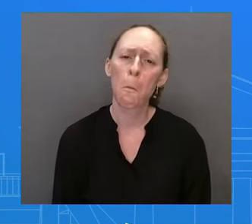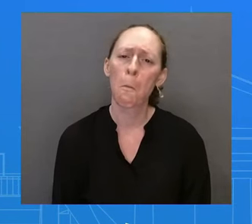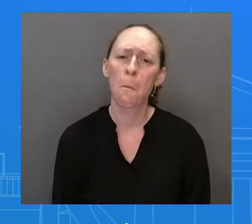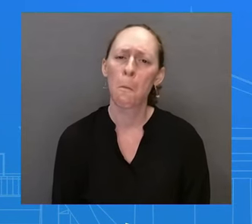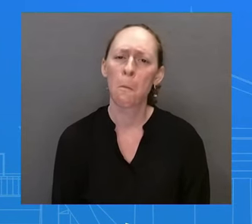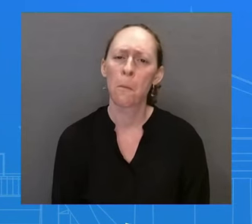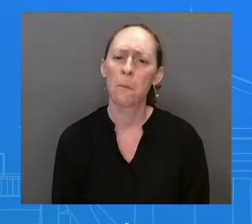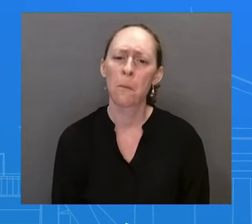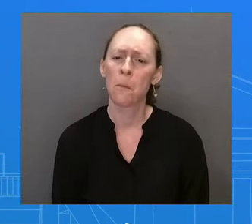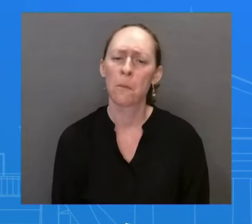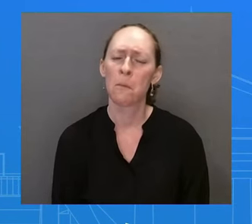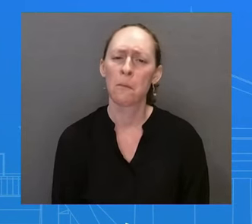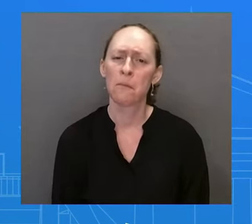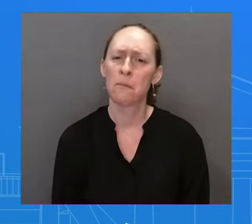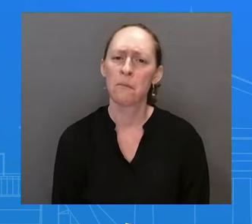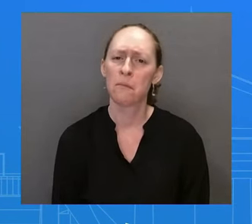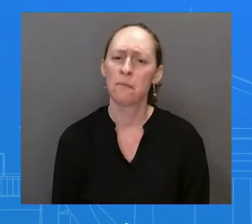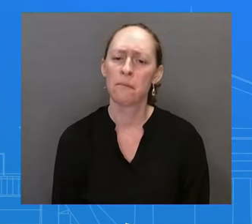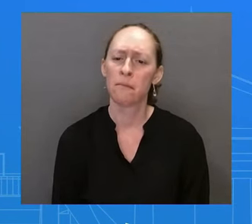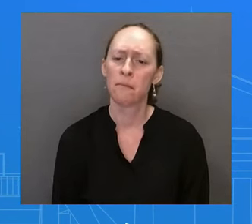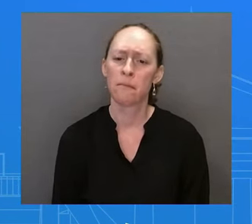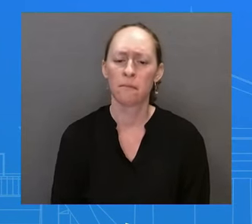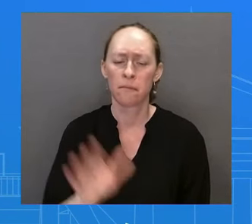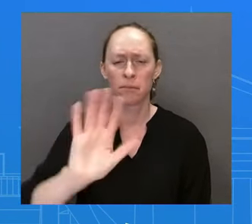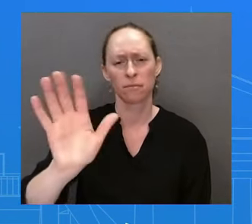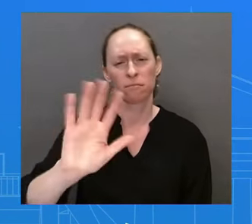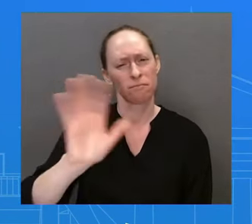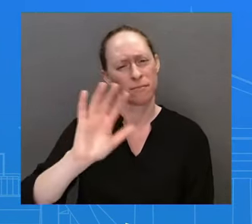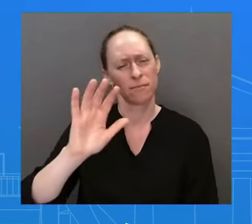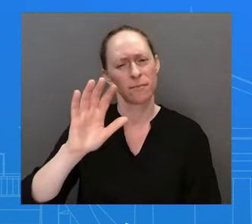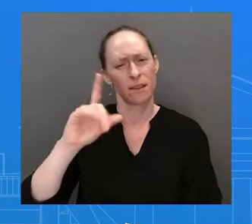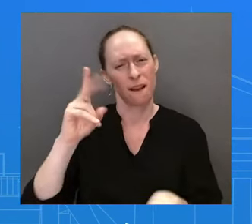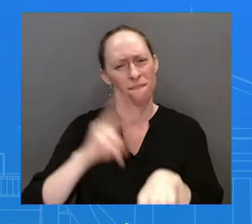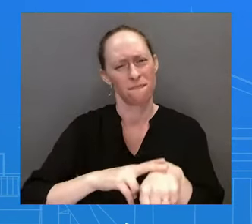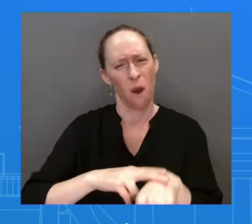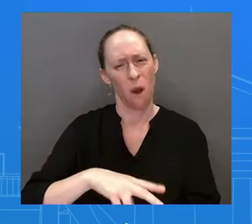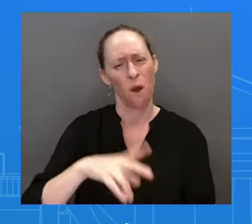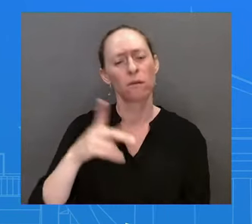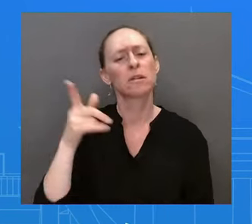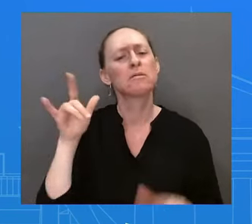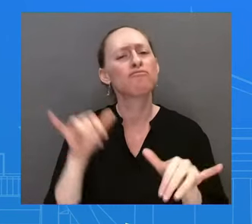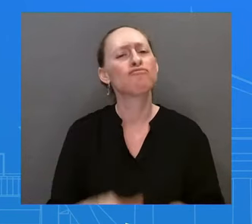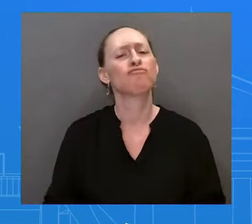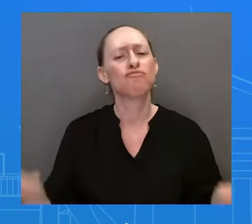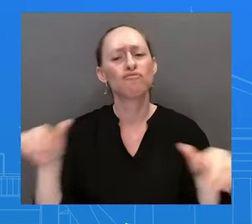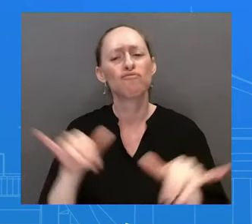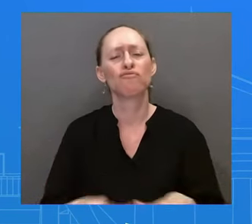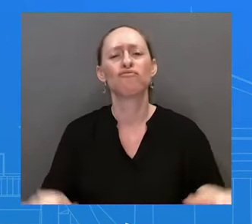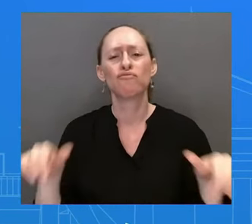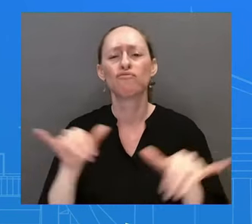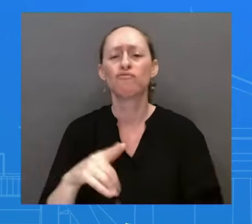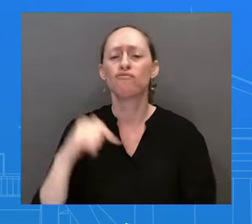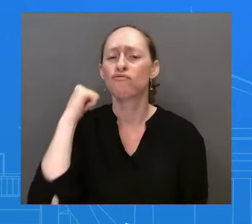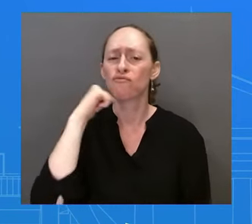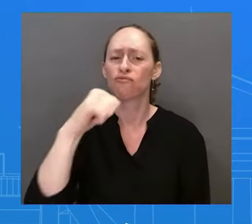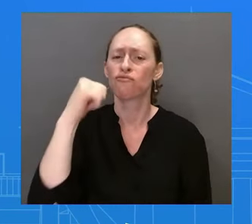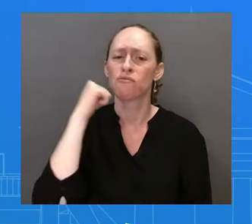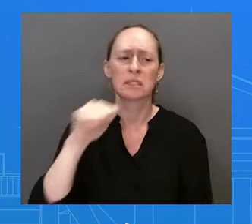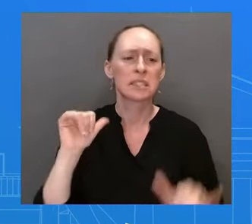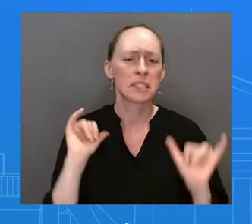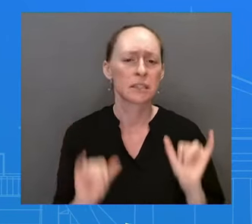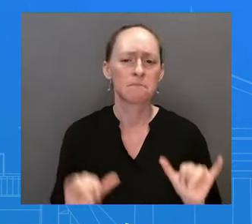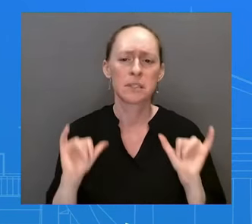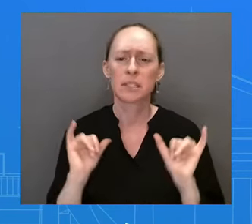We maintain as a routine matter every day. We maintain connective tissue with state and local